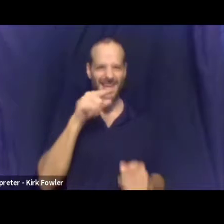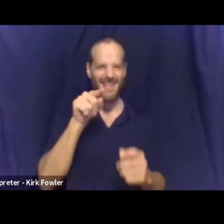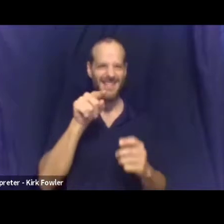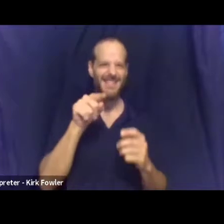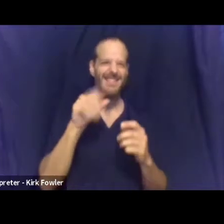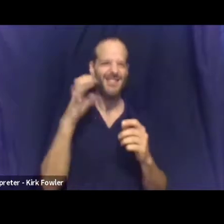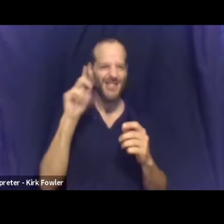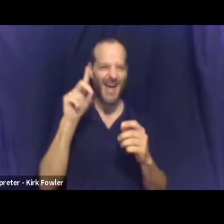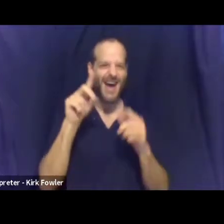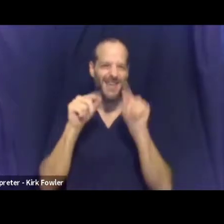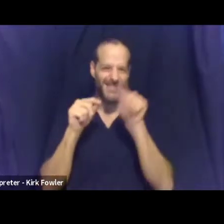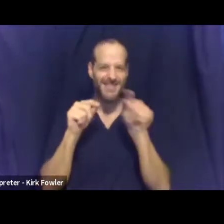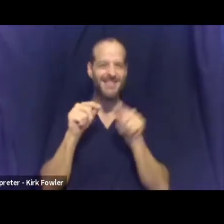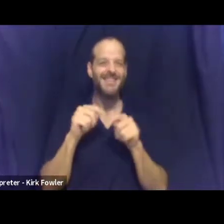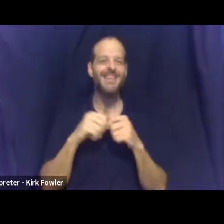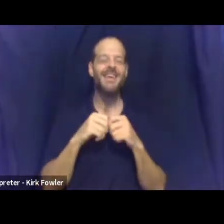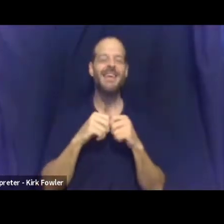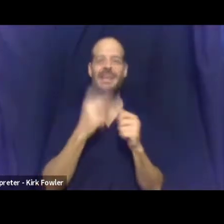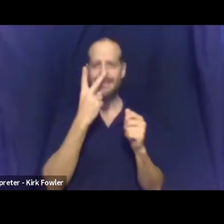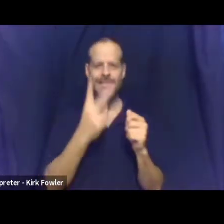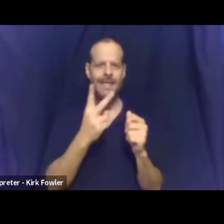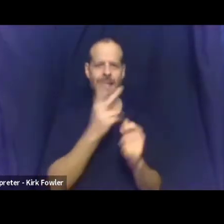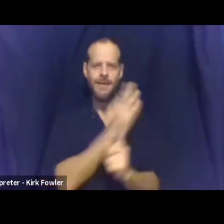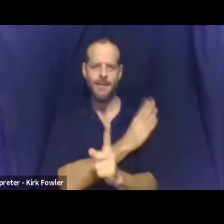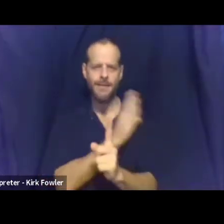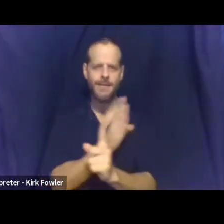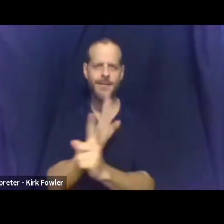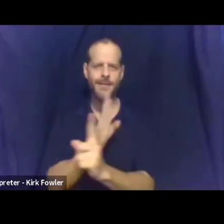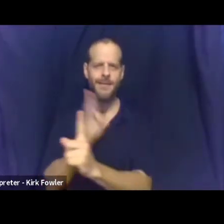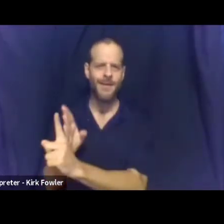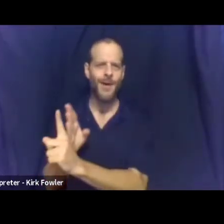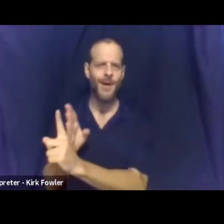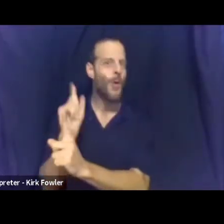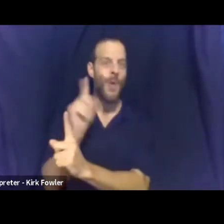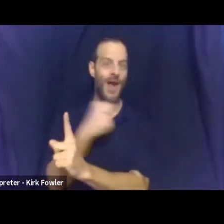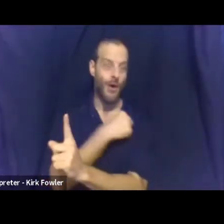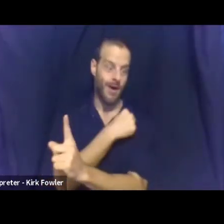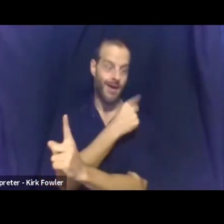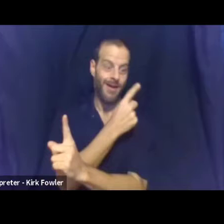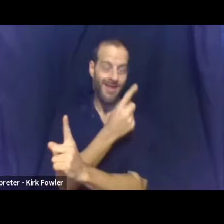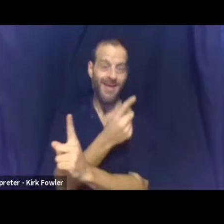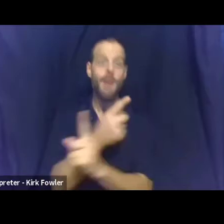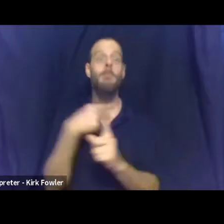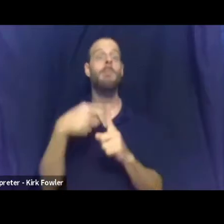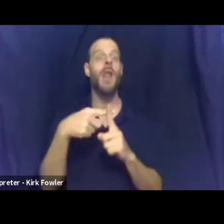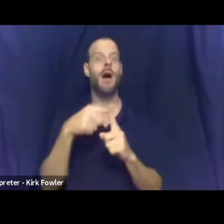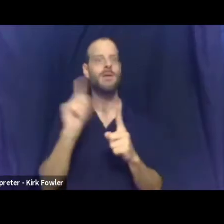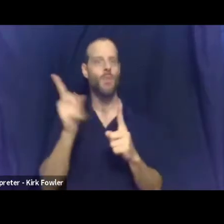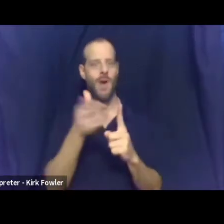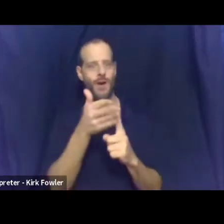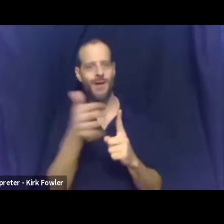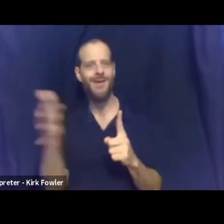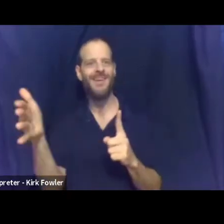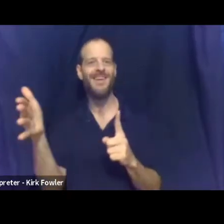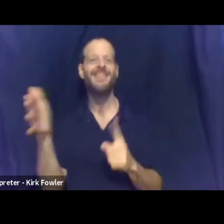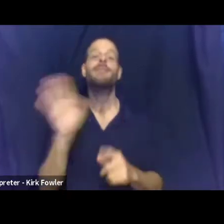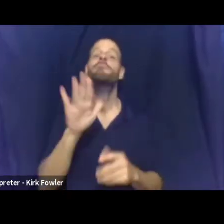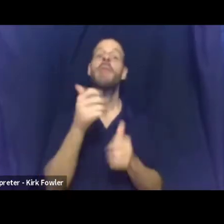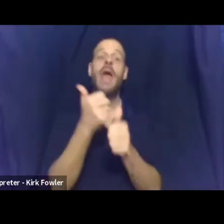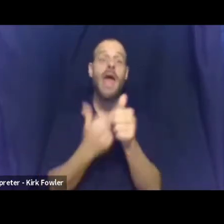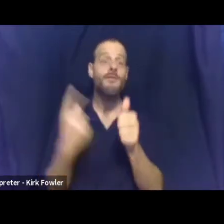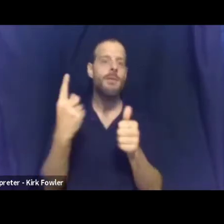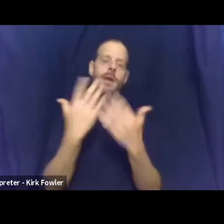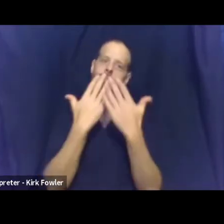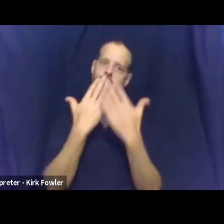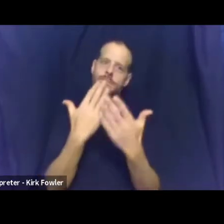years now where they've, where they've been and where they're heading. Um, so much success ahead. Everybody, thank you so much